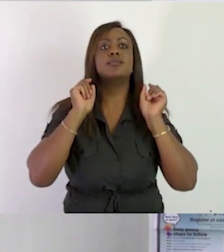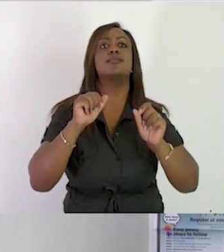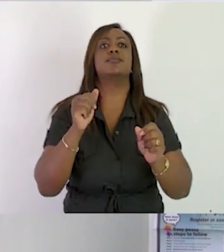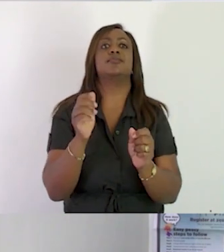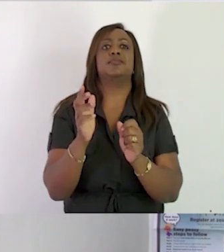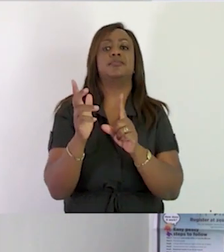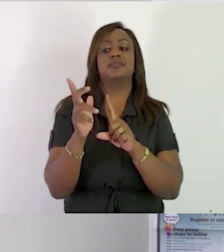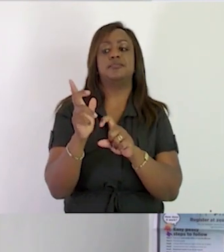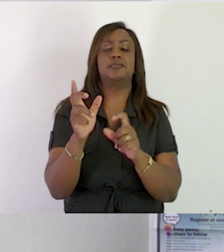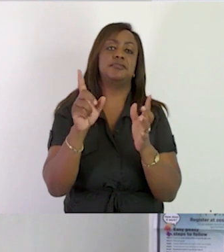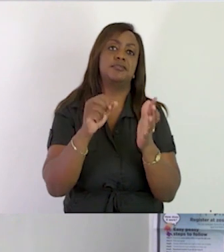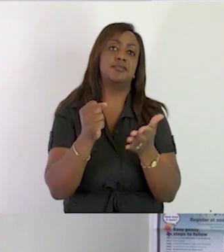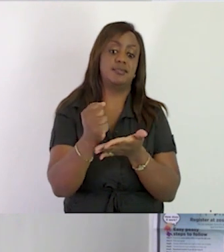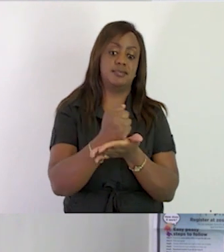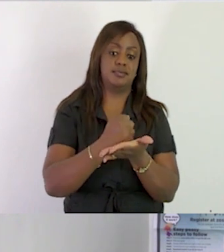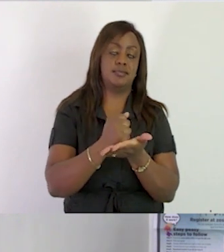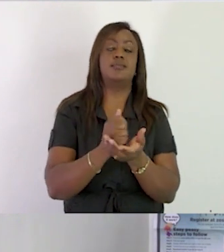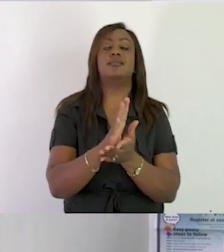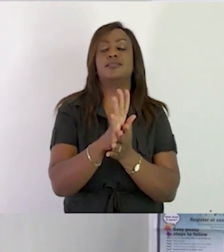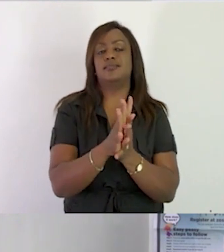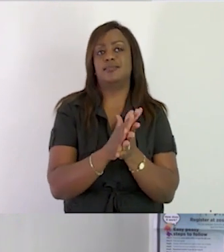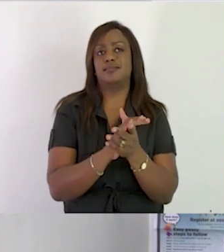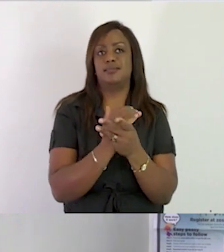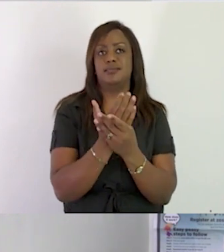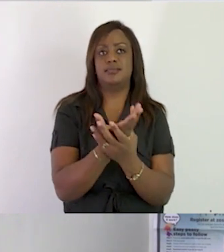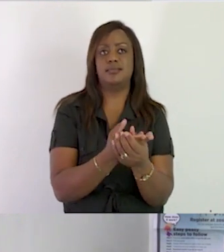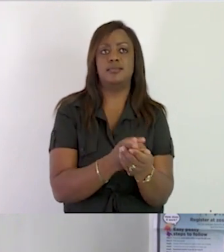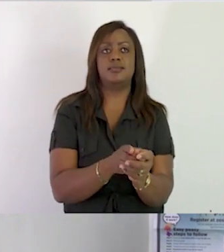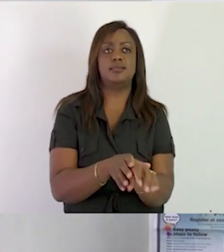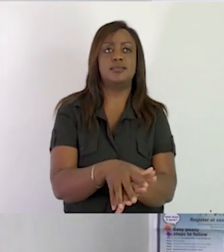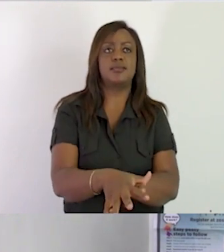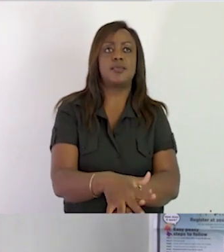And we should always sanitize our hands